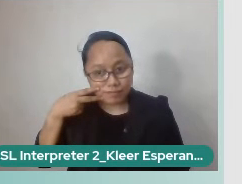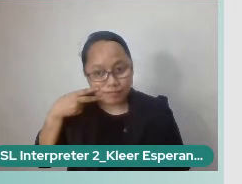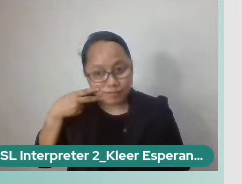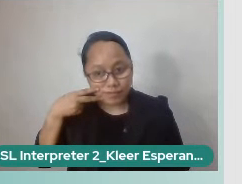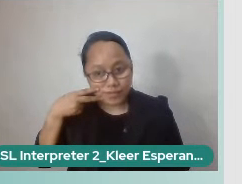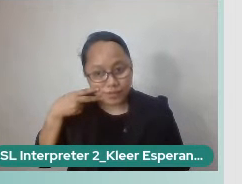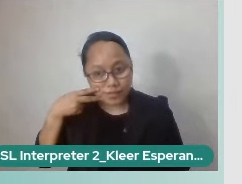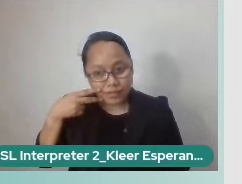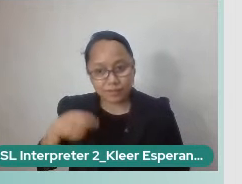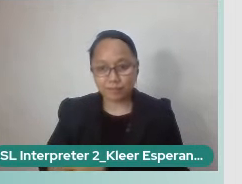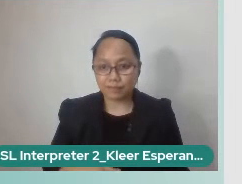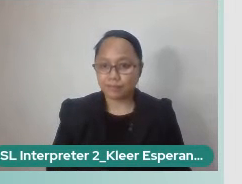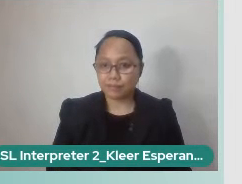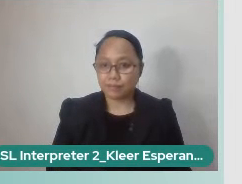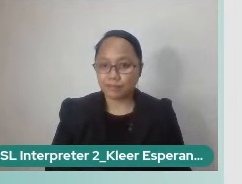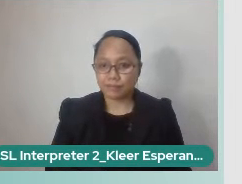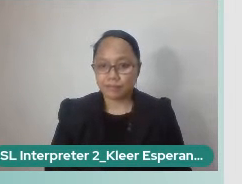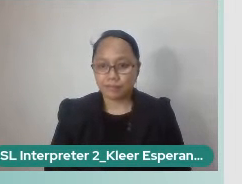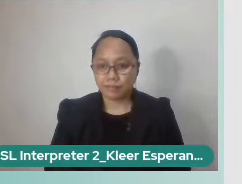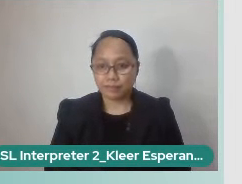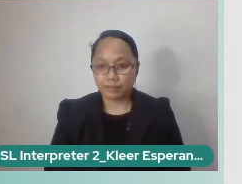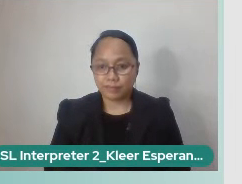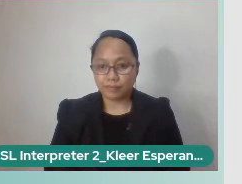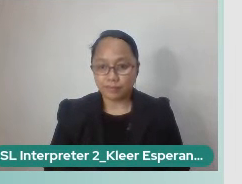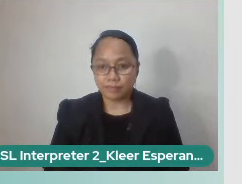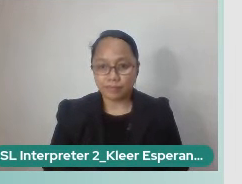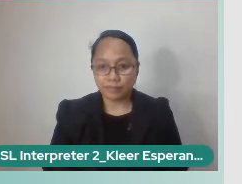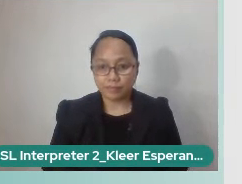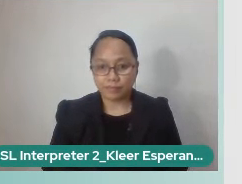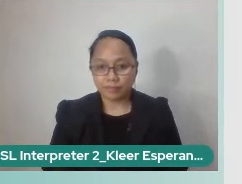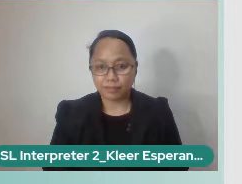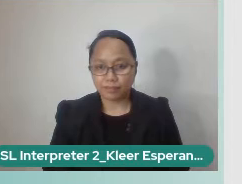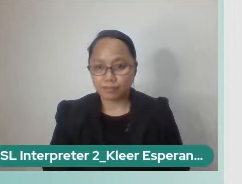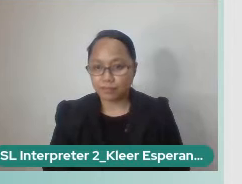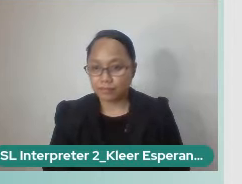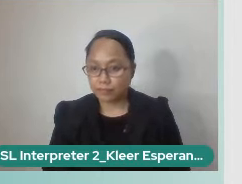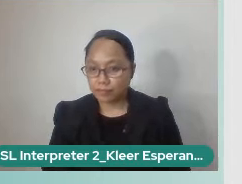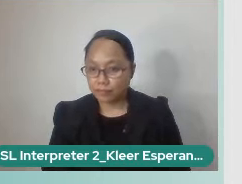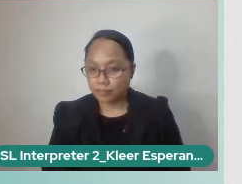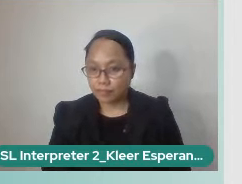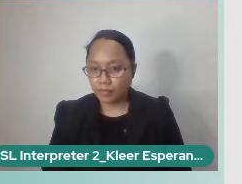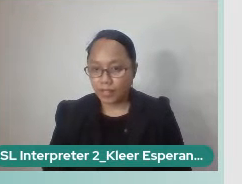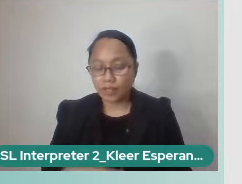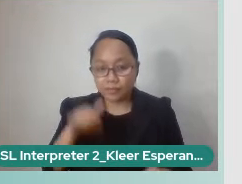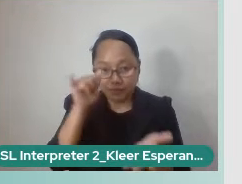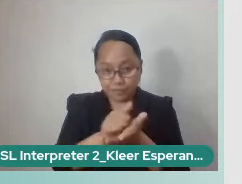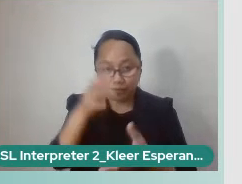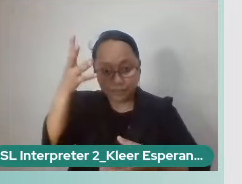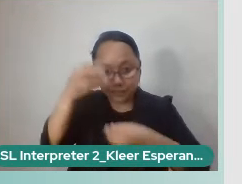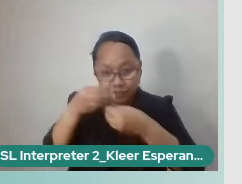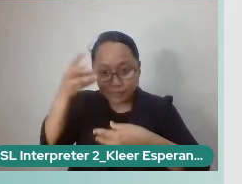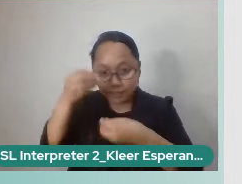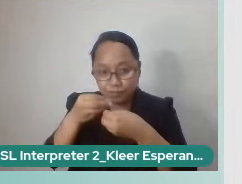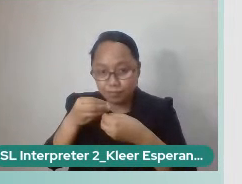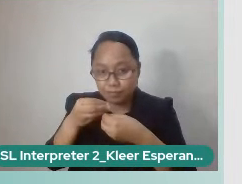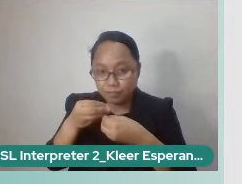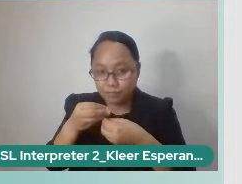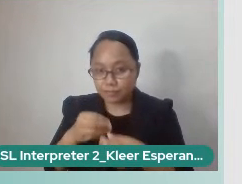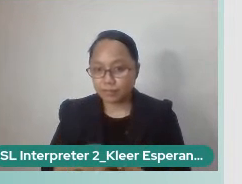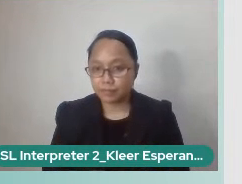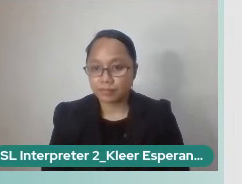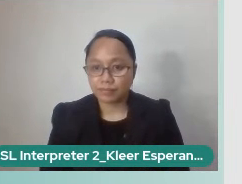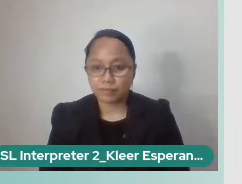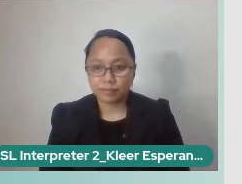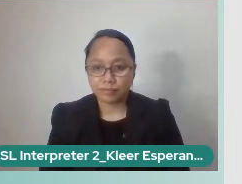infections, not all of which will lead to a high-grade precancer. And that's one of the reasons why some of the algorithms for HPV screening involve